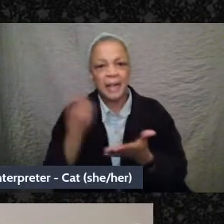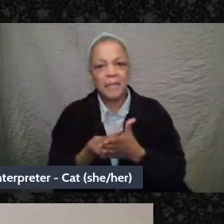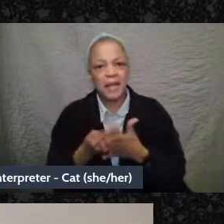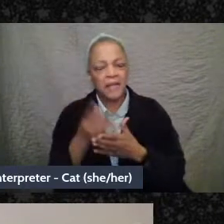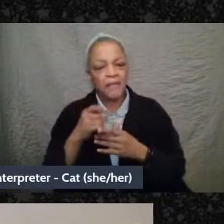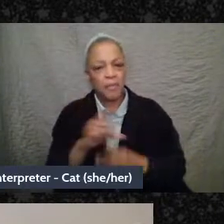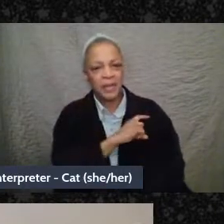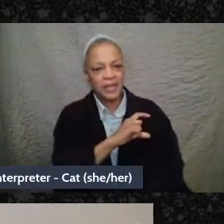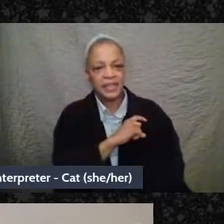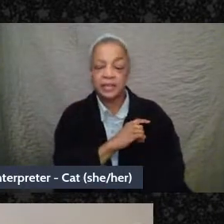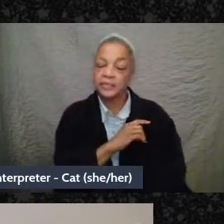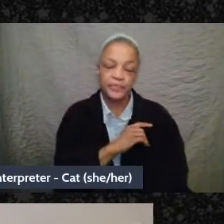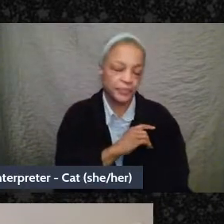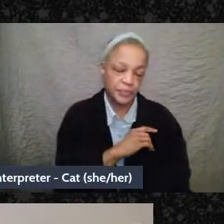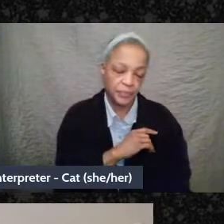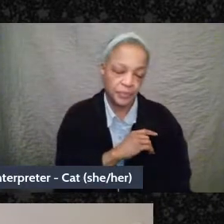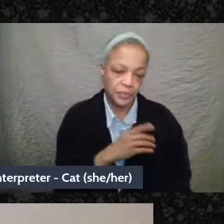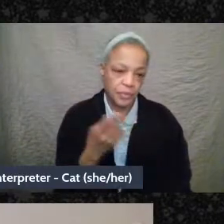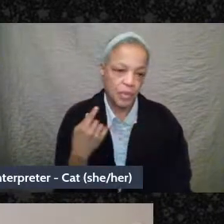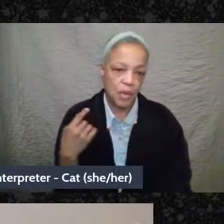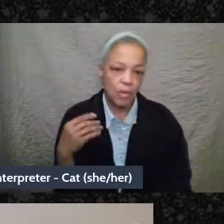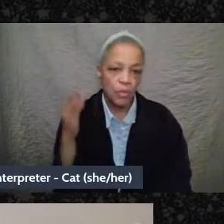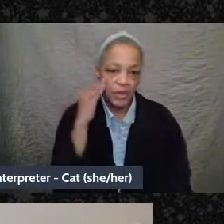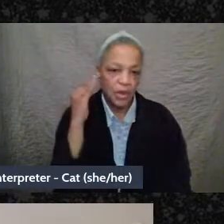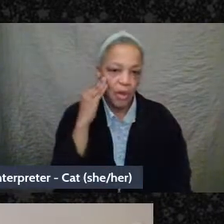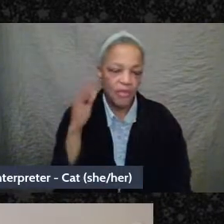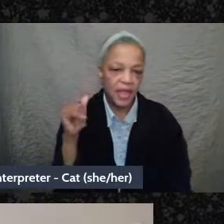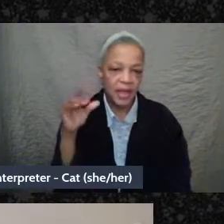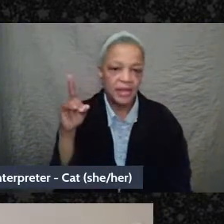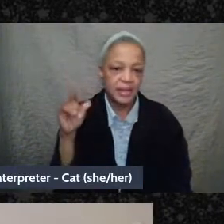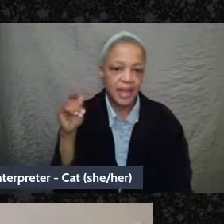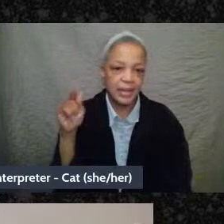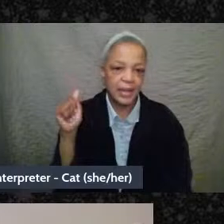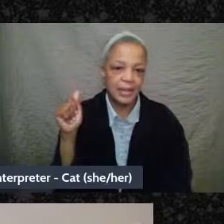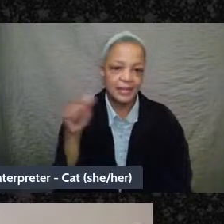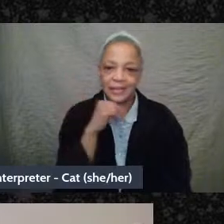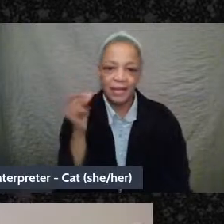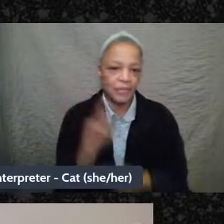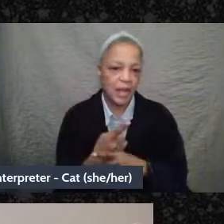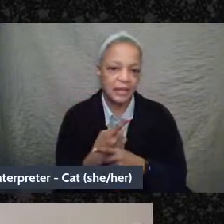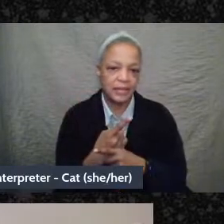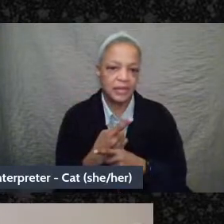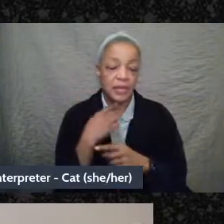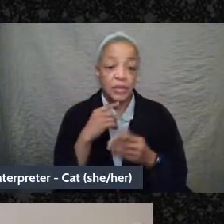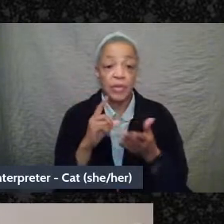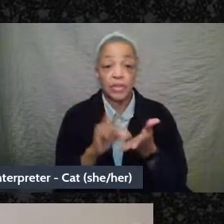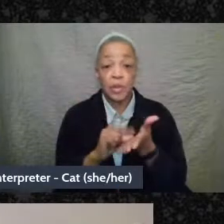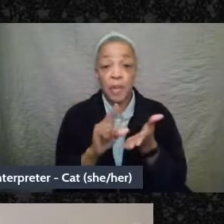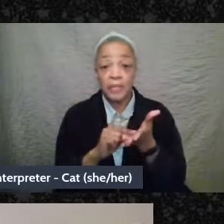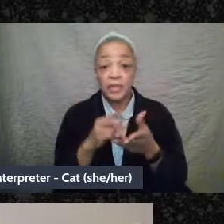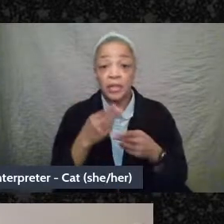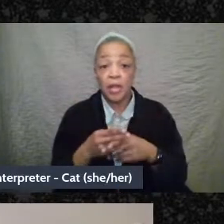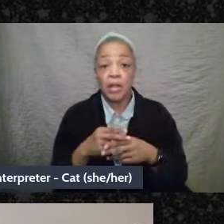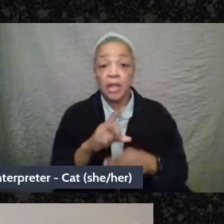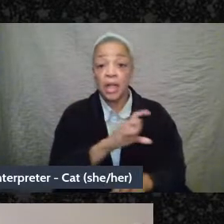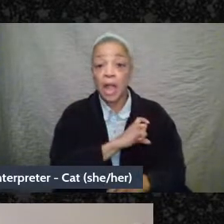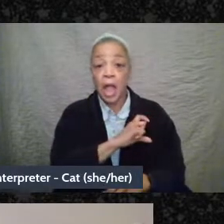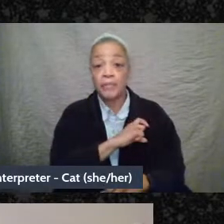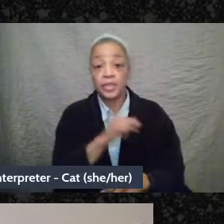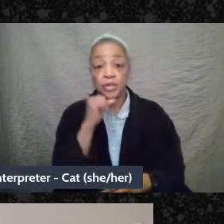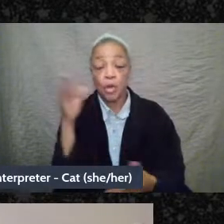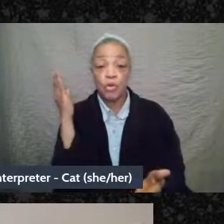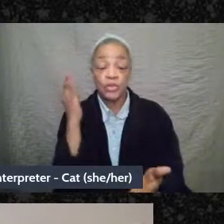which, and we've debunked that data. There's a publication called Cops Don't Stop Violence that